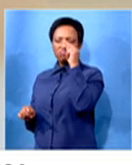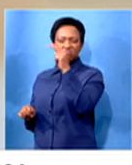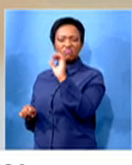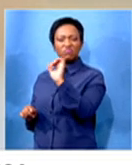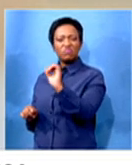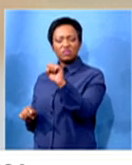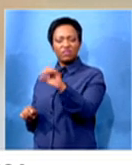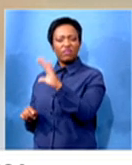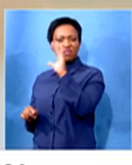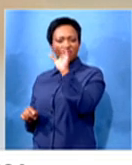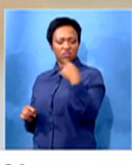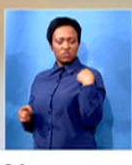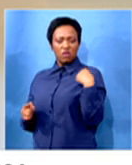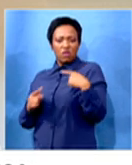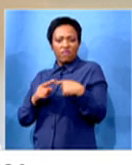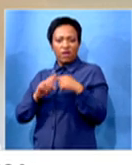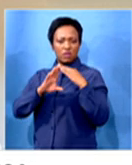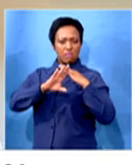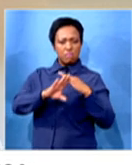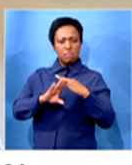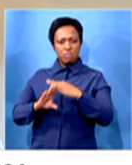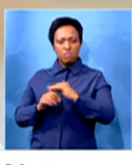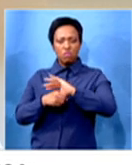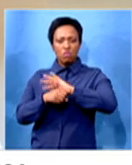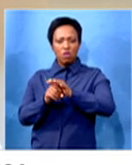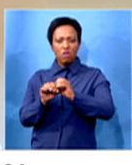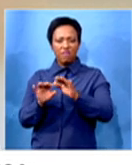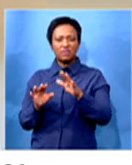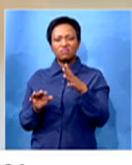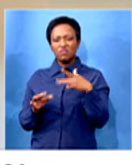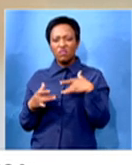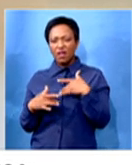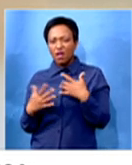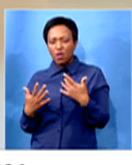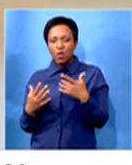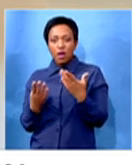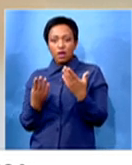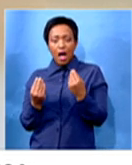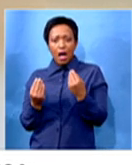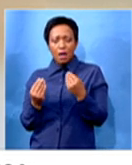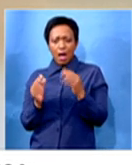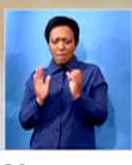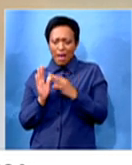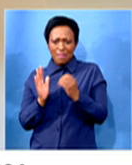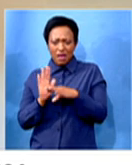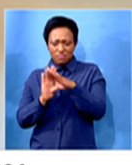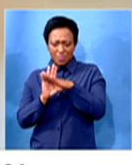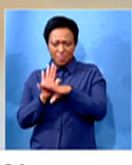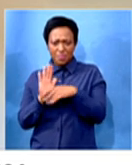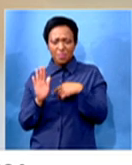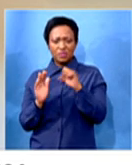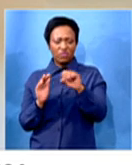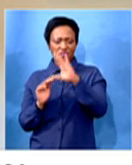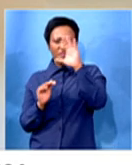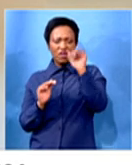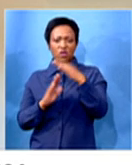has handled the coronavirus issue in South Africa. We're seeing big numbers coming out. South Africa in the top 5, the